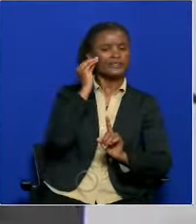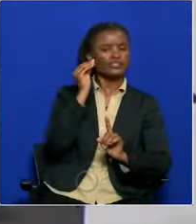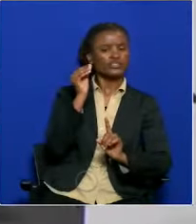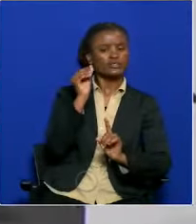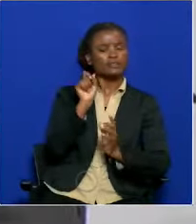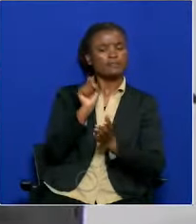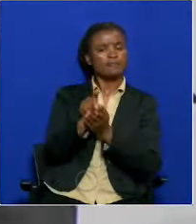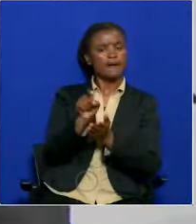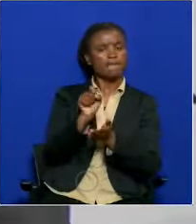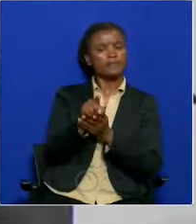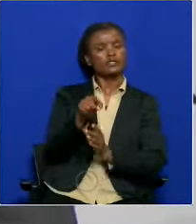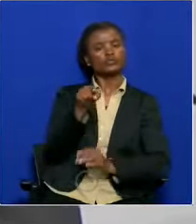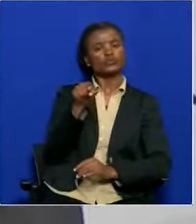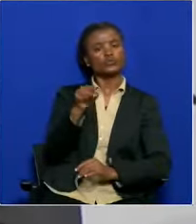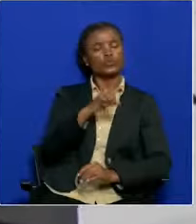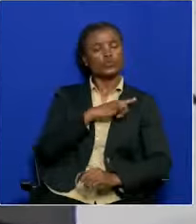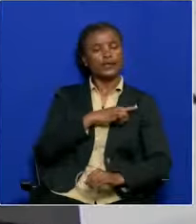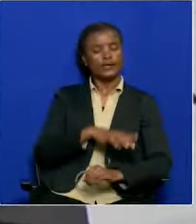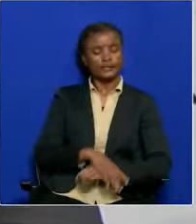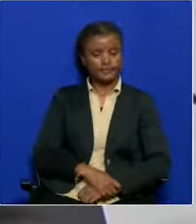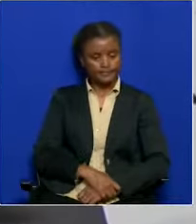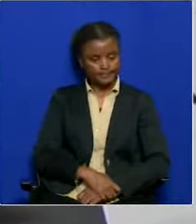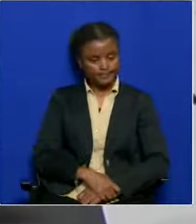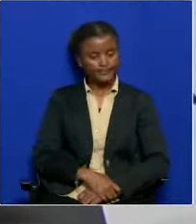Yeah, I also asked him because